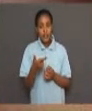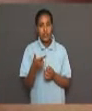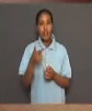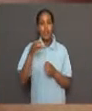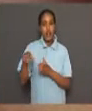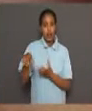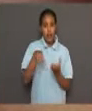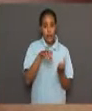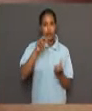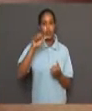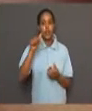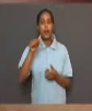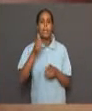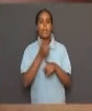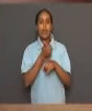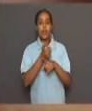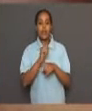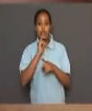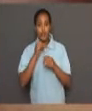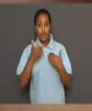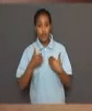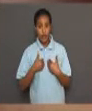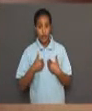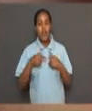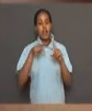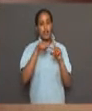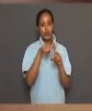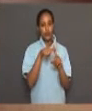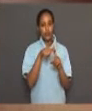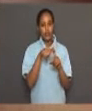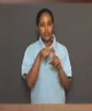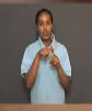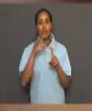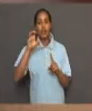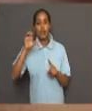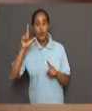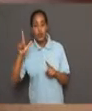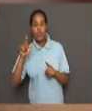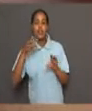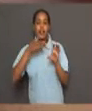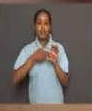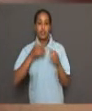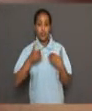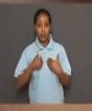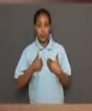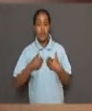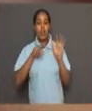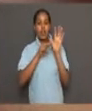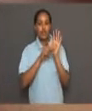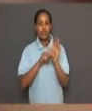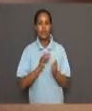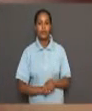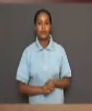that liquid sodium metal is formed at the cathode and chlorine gas is formed at the